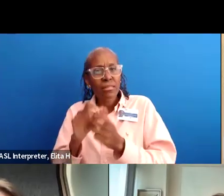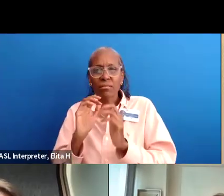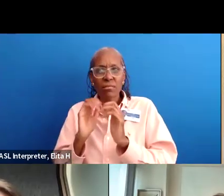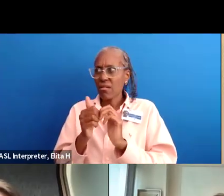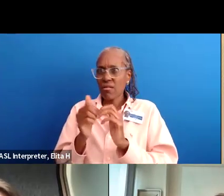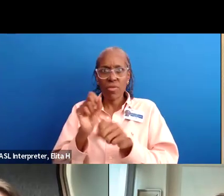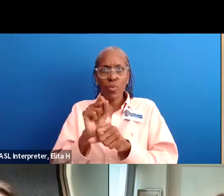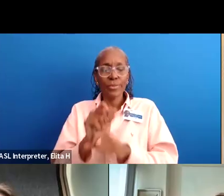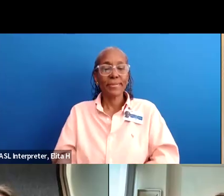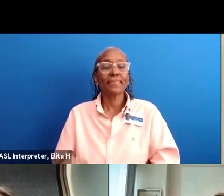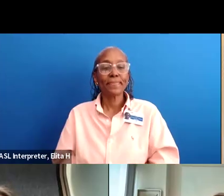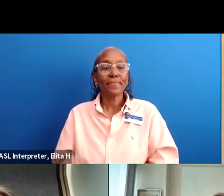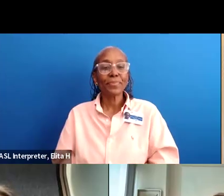works.